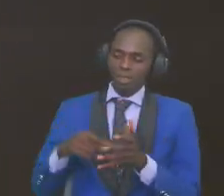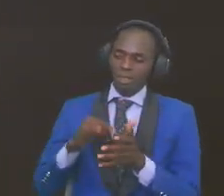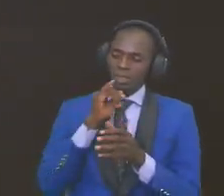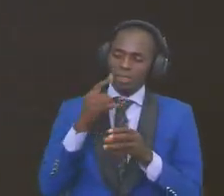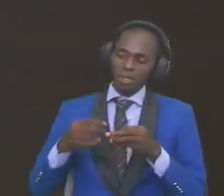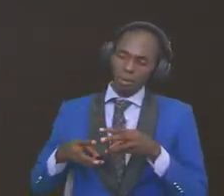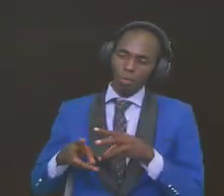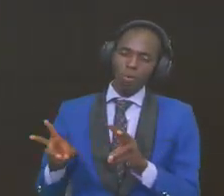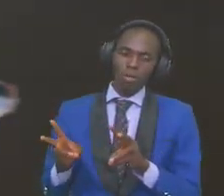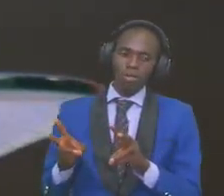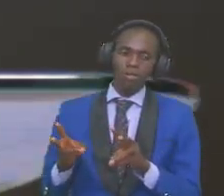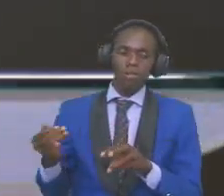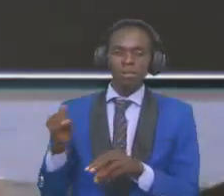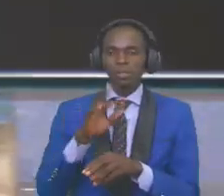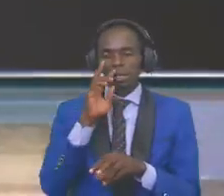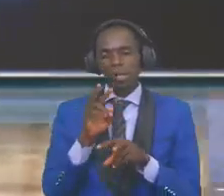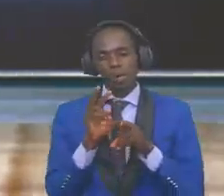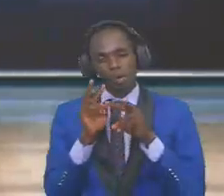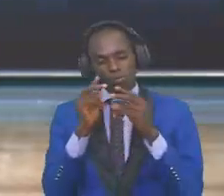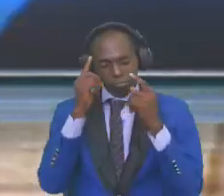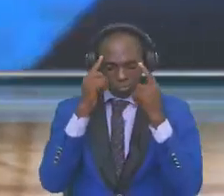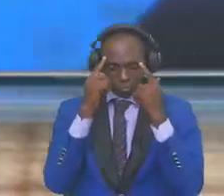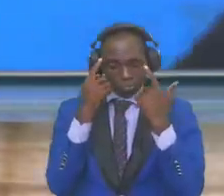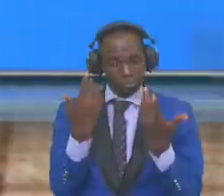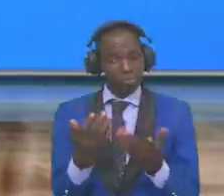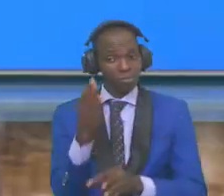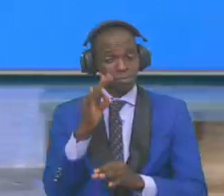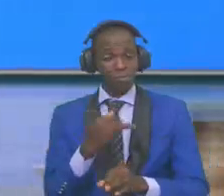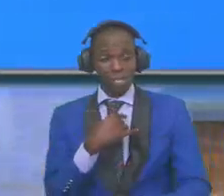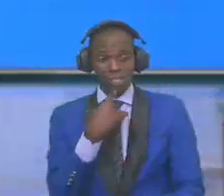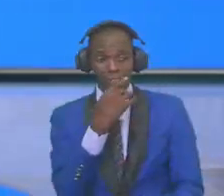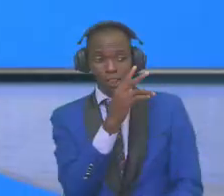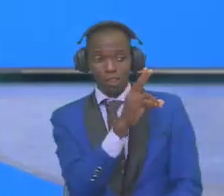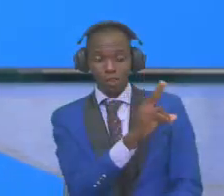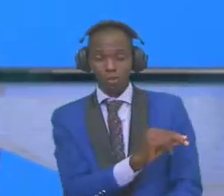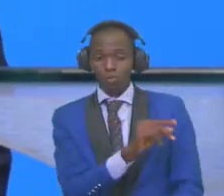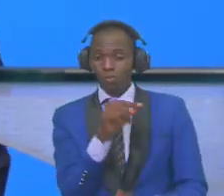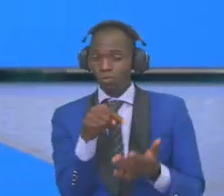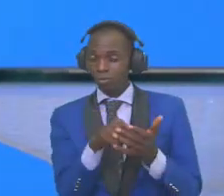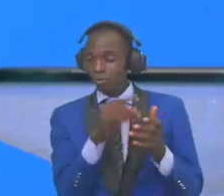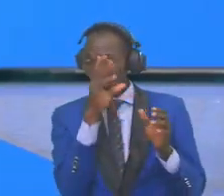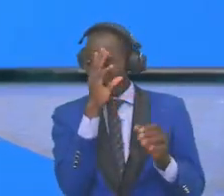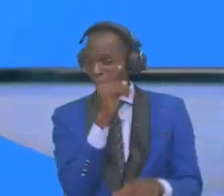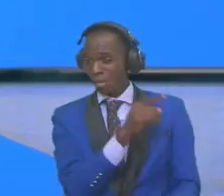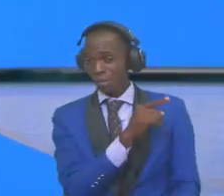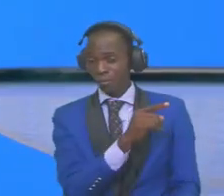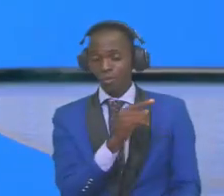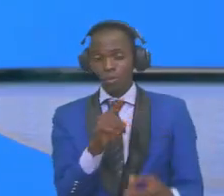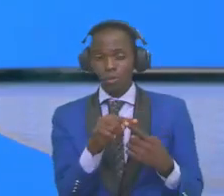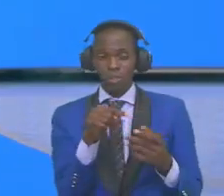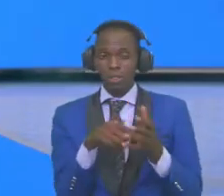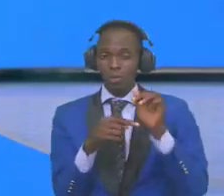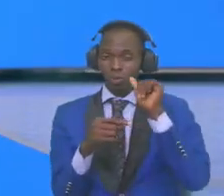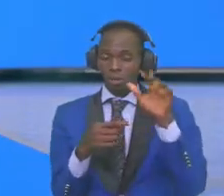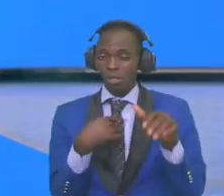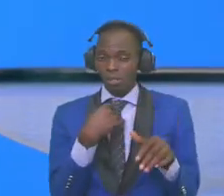they're looking at. If I say no now to this man, to this woman,